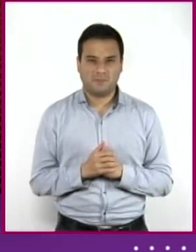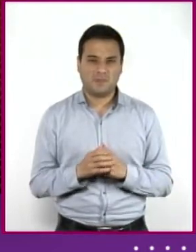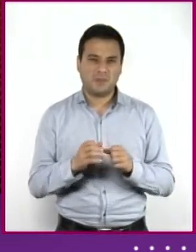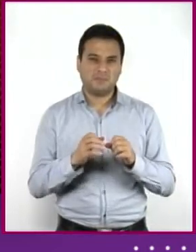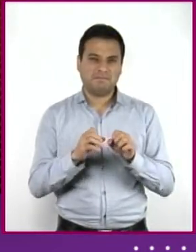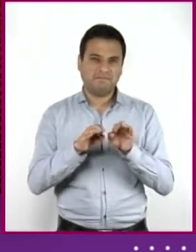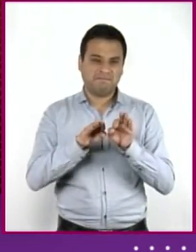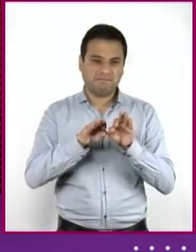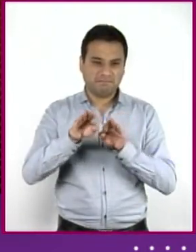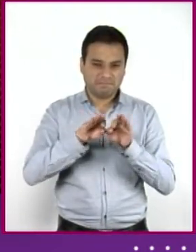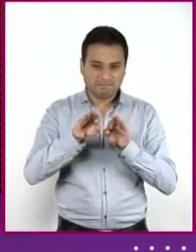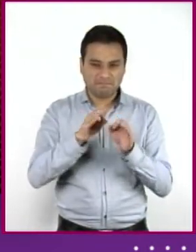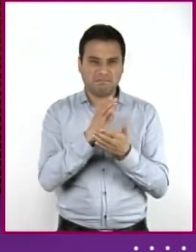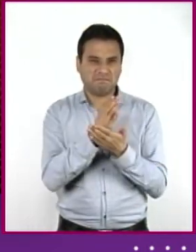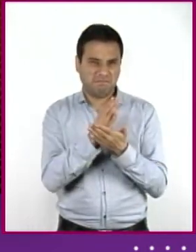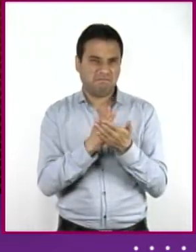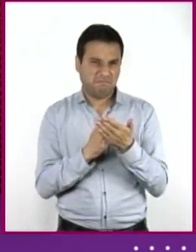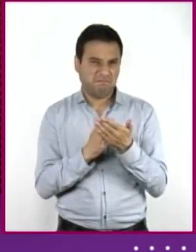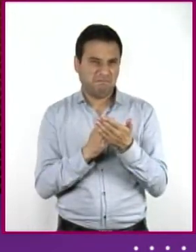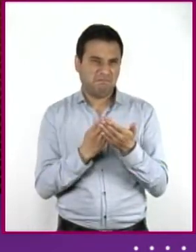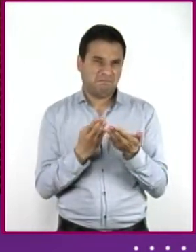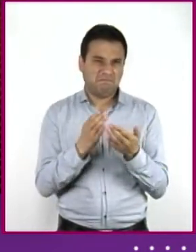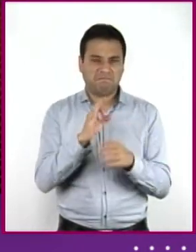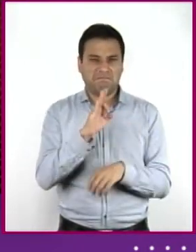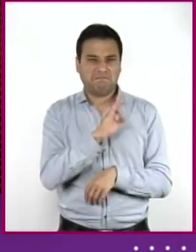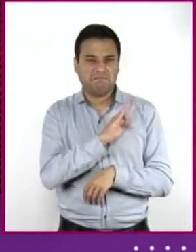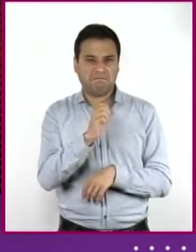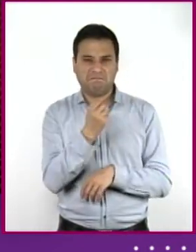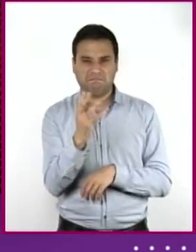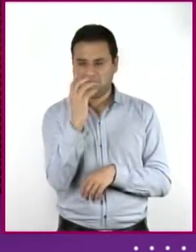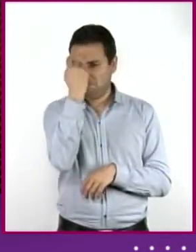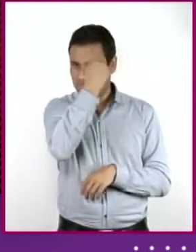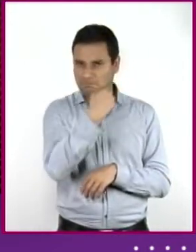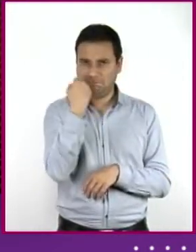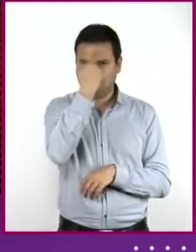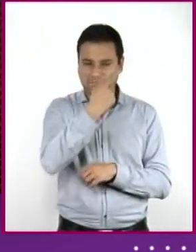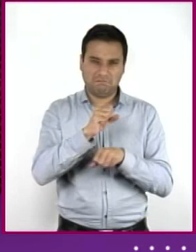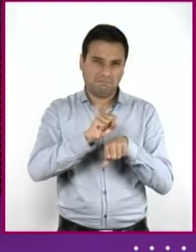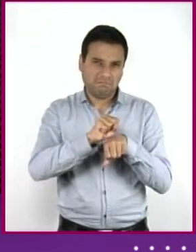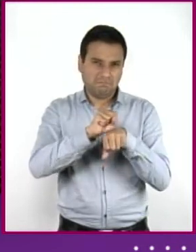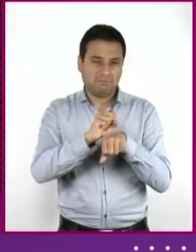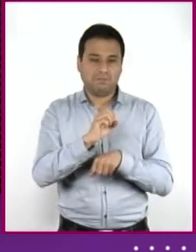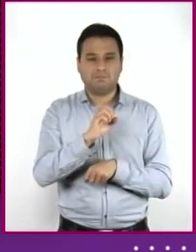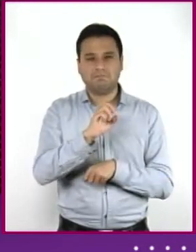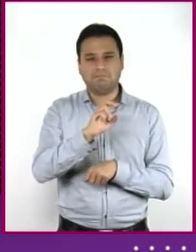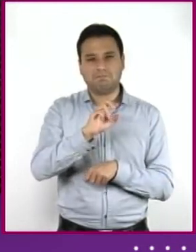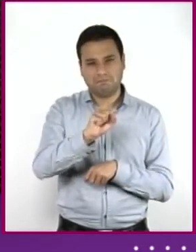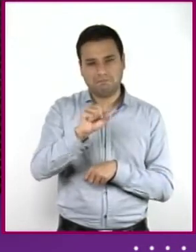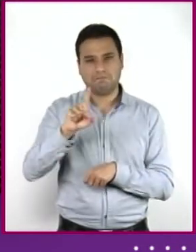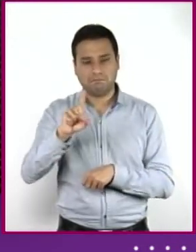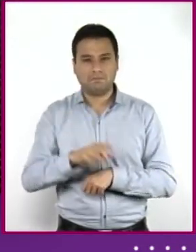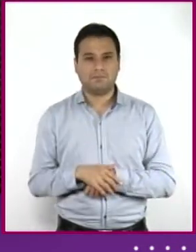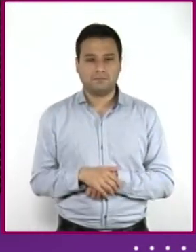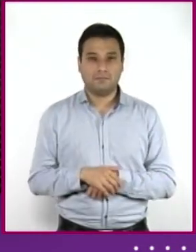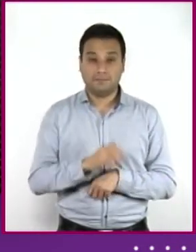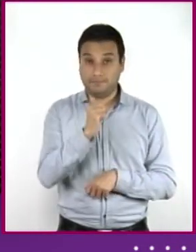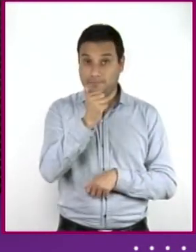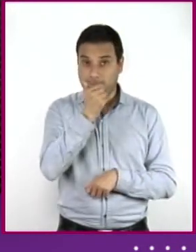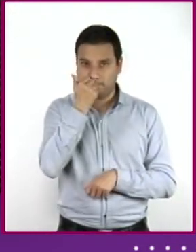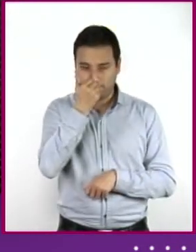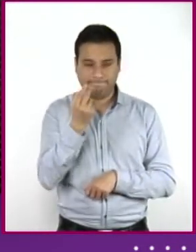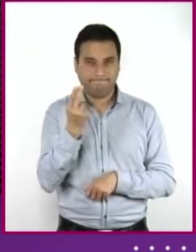Part-time and flexible. Mm-hmm. Maybe a few hours a day during the week. I prefer a very enthusiastic student.